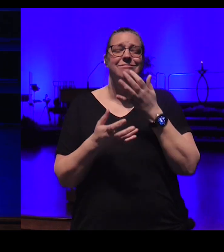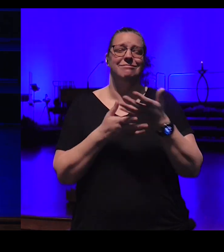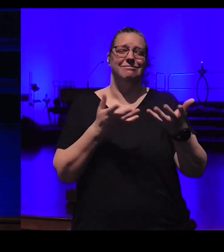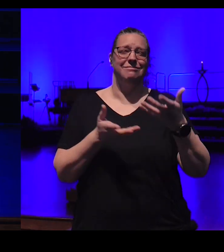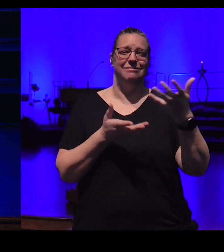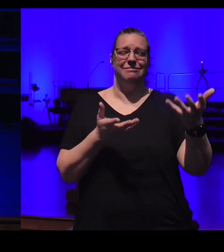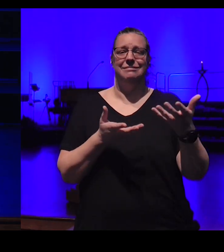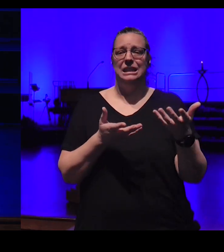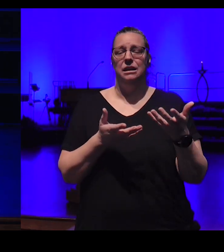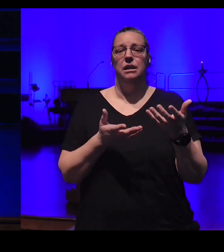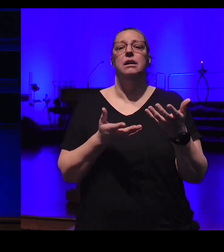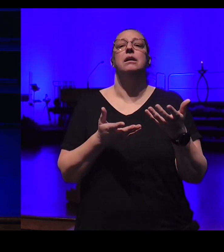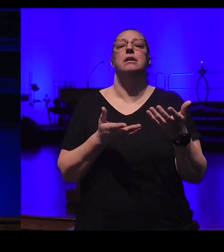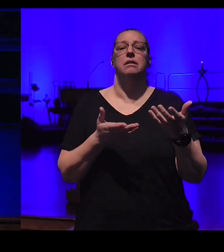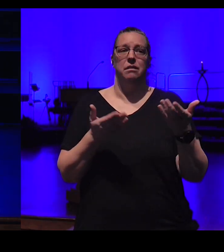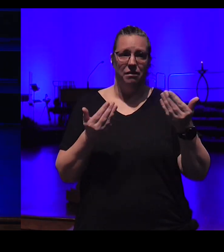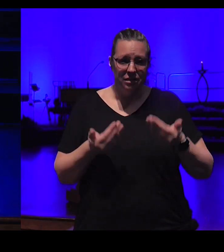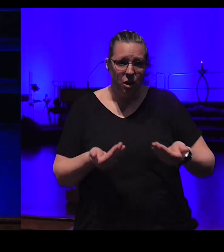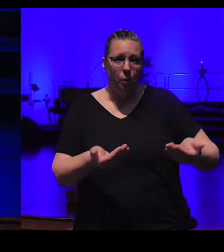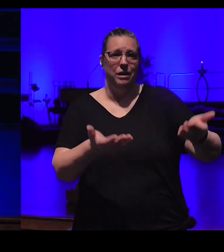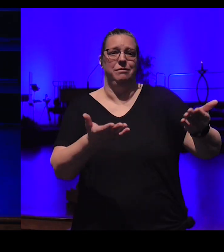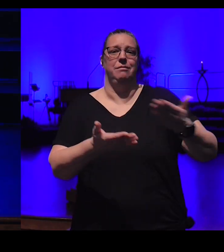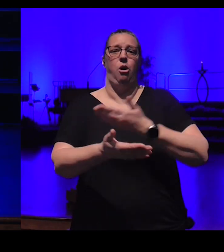the arms of Spirit.